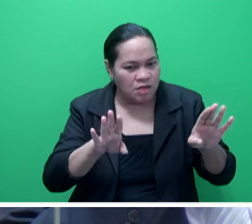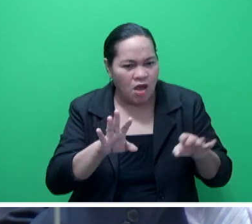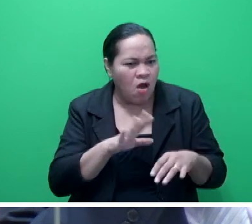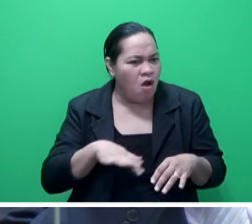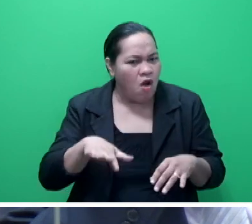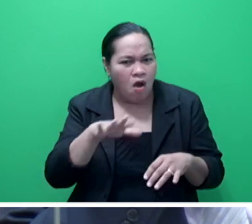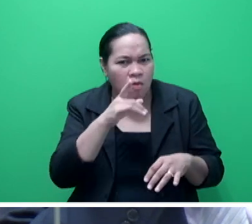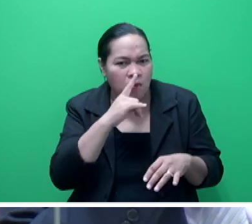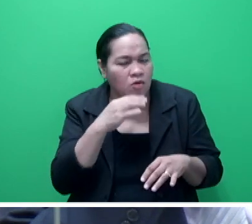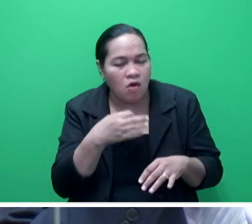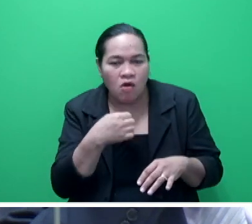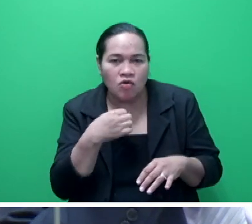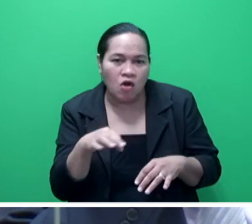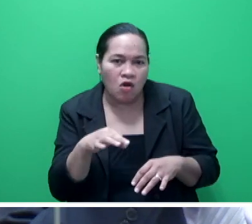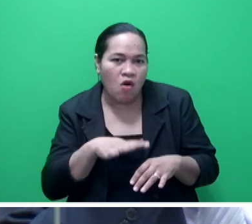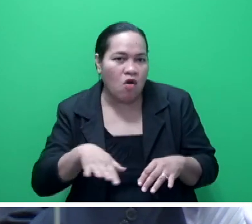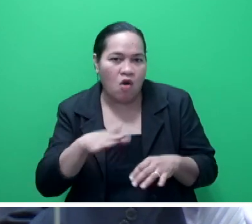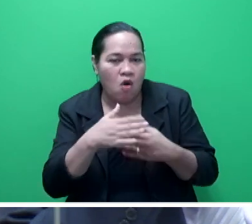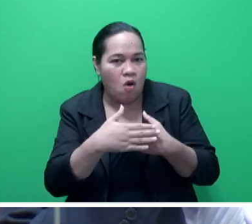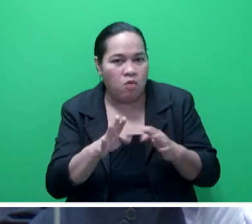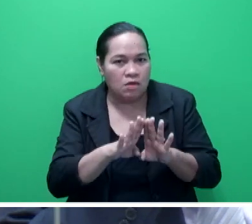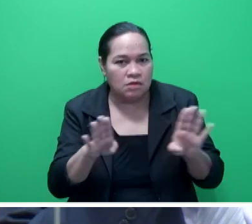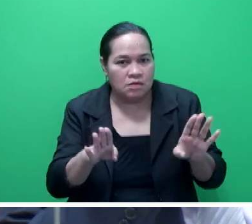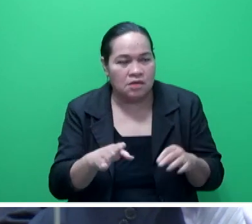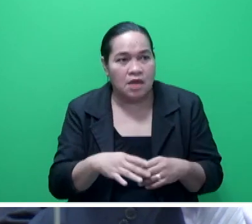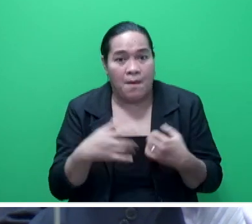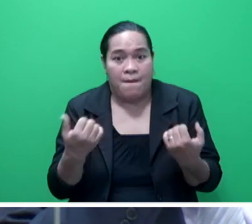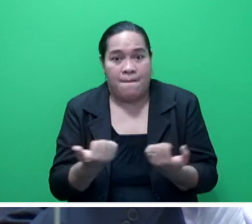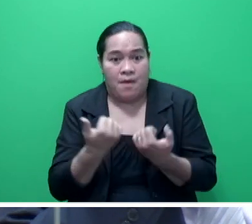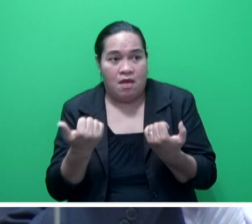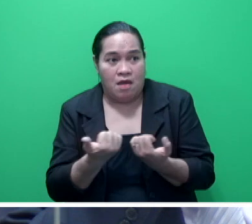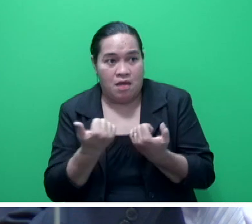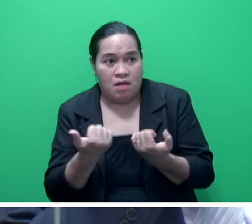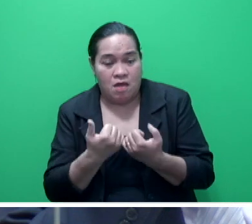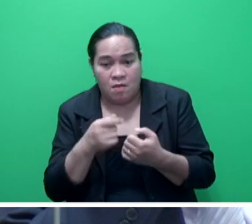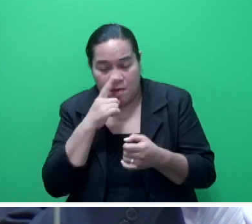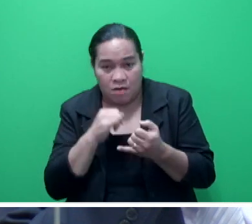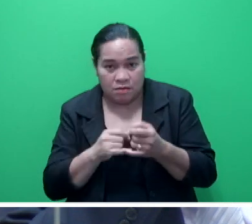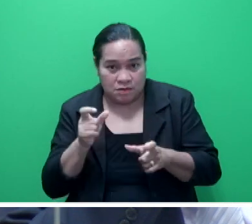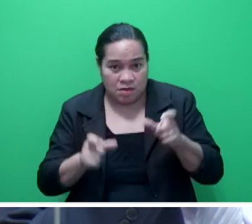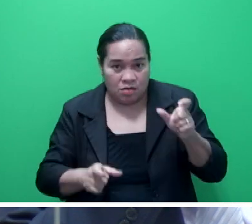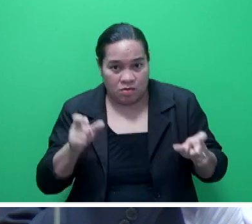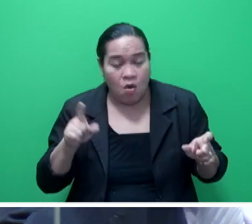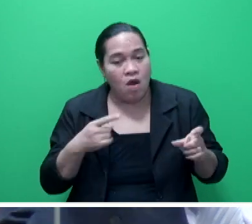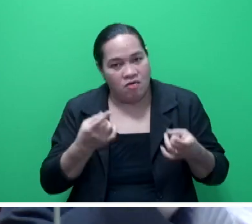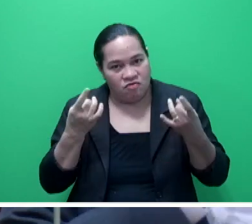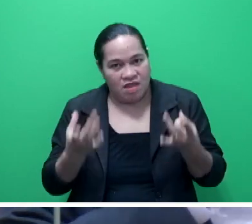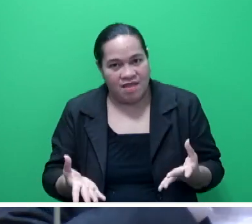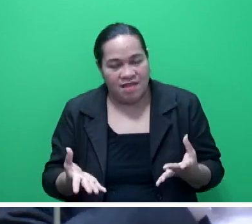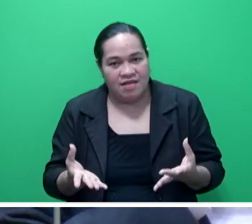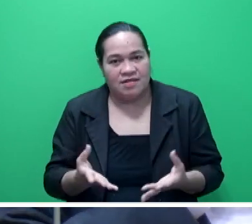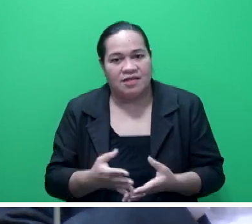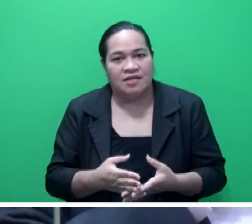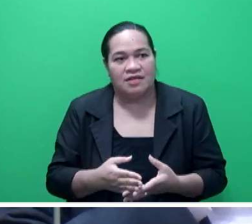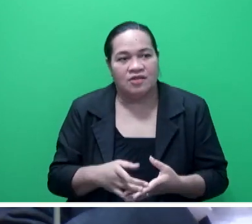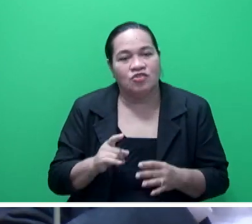actually opened in December, Honourable Speaker. The overwhelming majority of our stakeholders were ready to